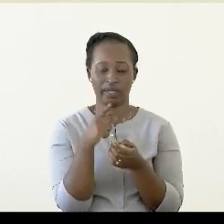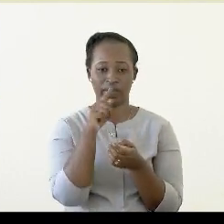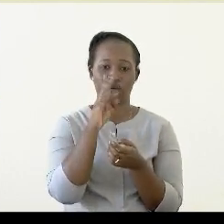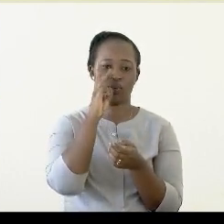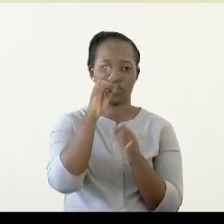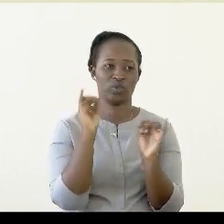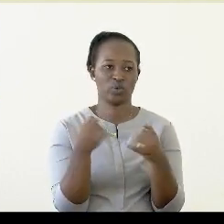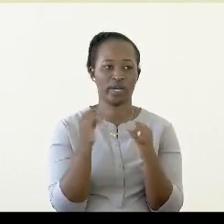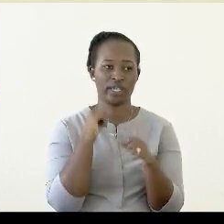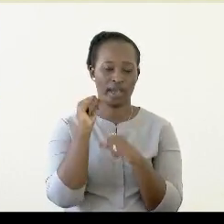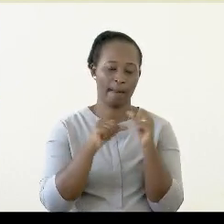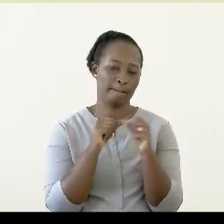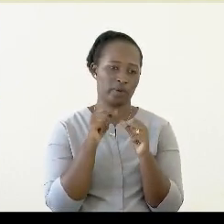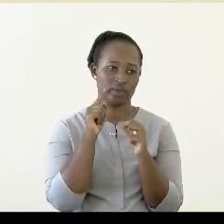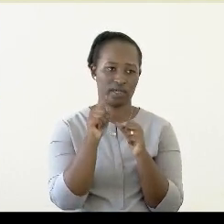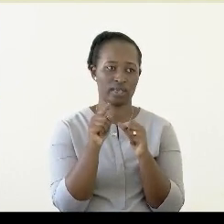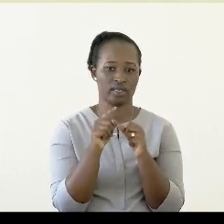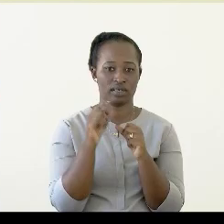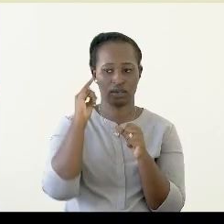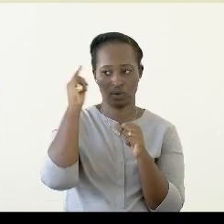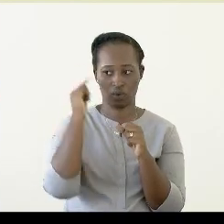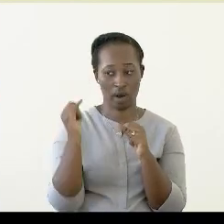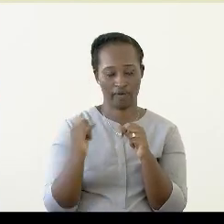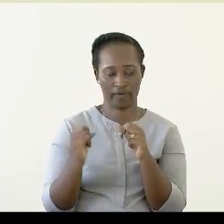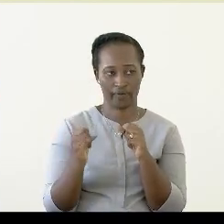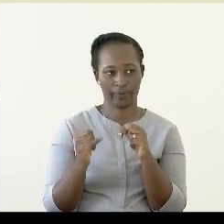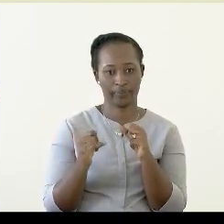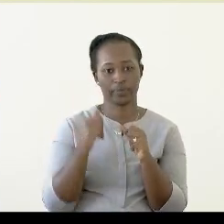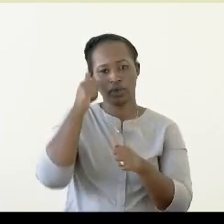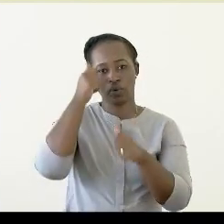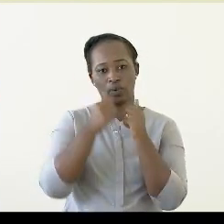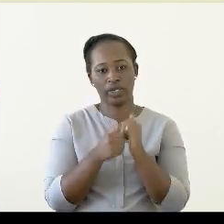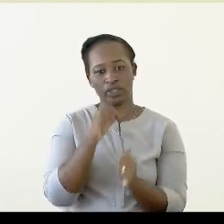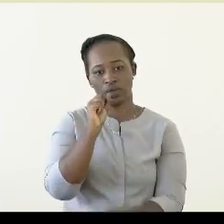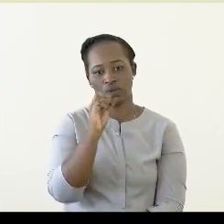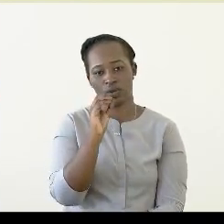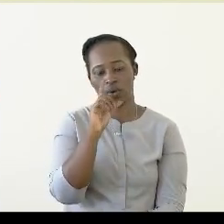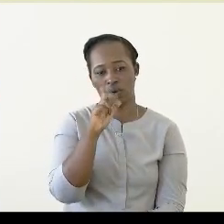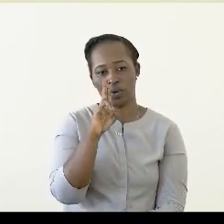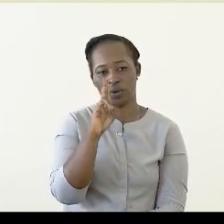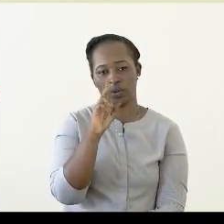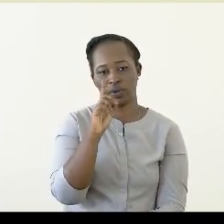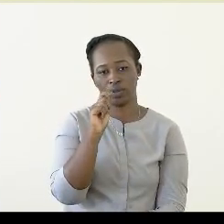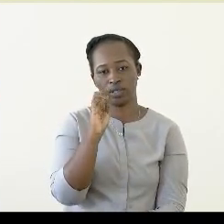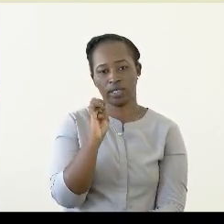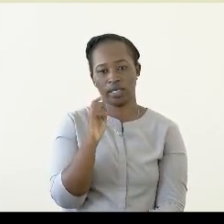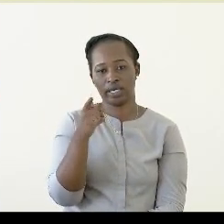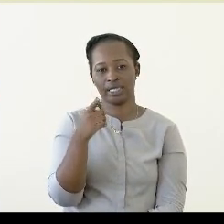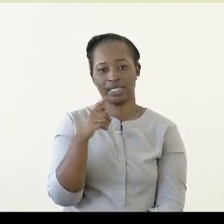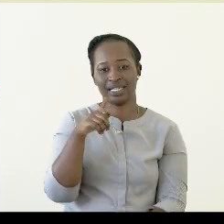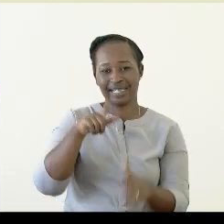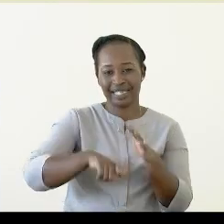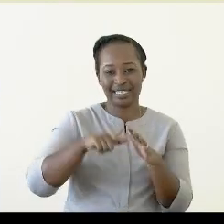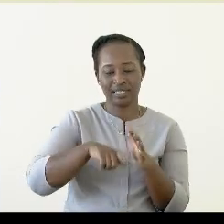will try about that graph. Which solute is the least soluble at 10 Celsius